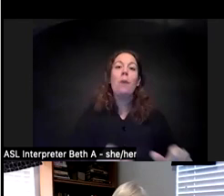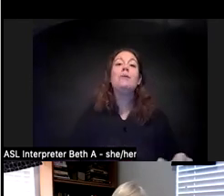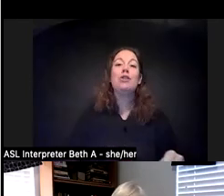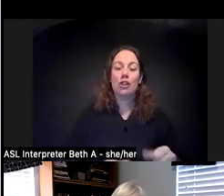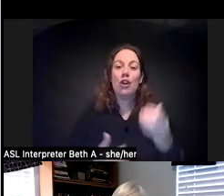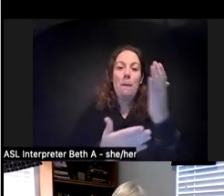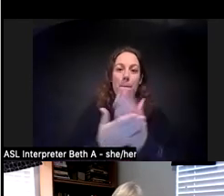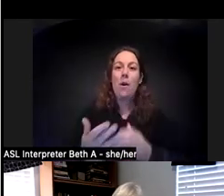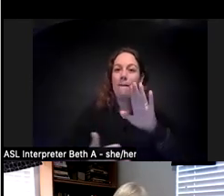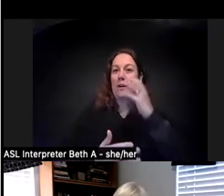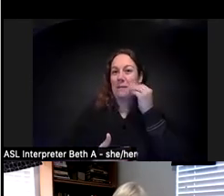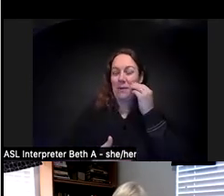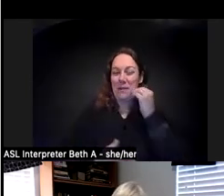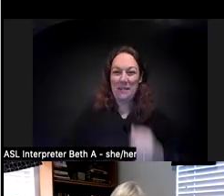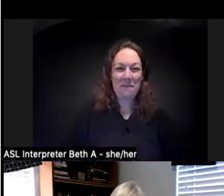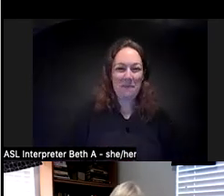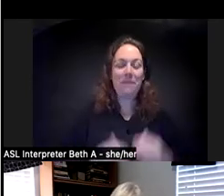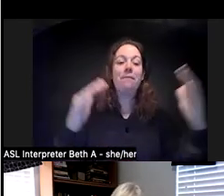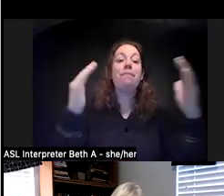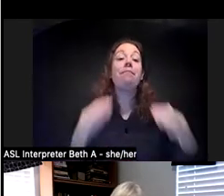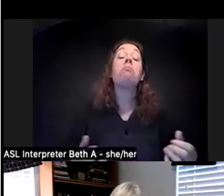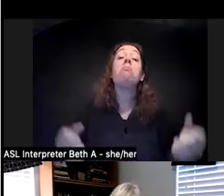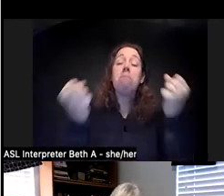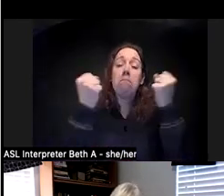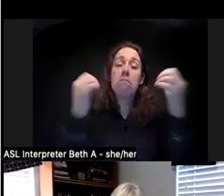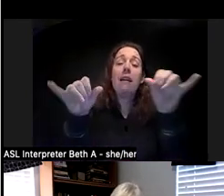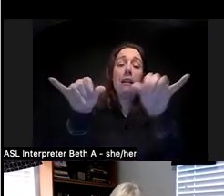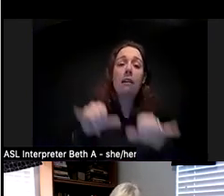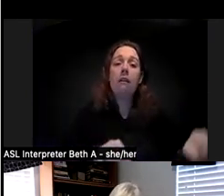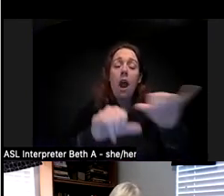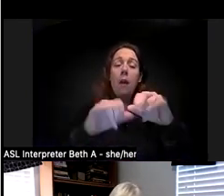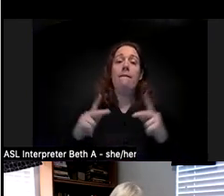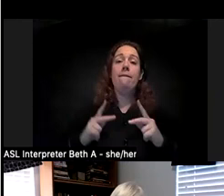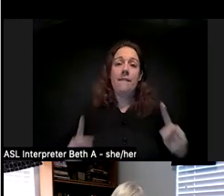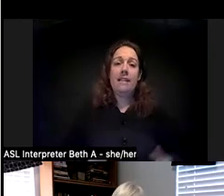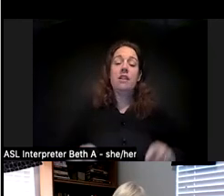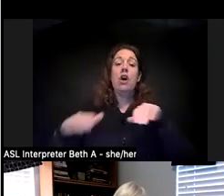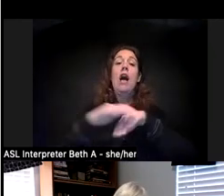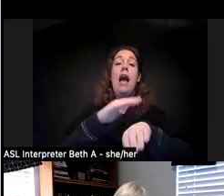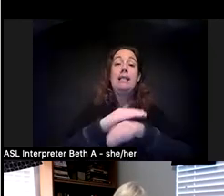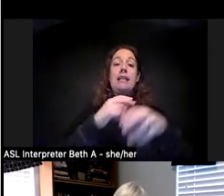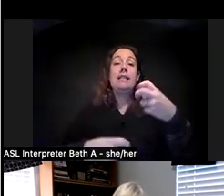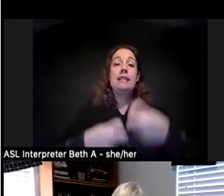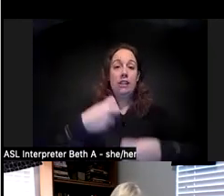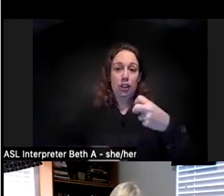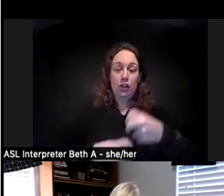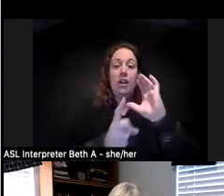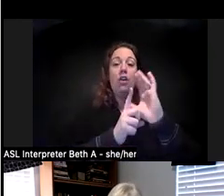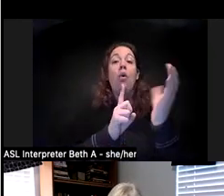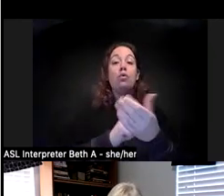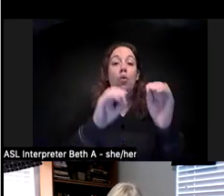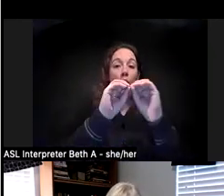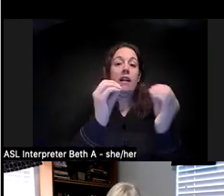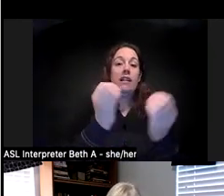There are many common physical access issues in cultural organizations. You can see at the right a photograph of